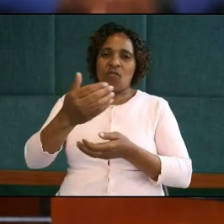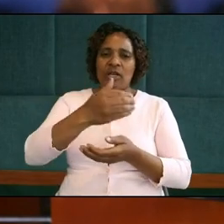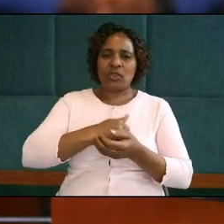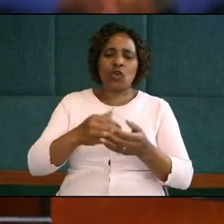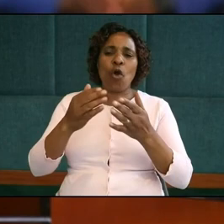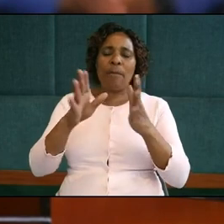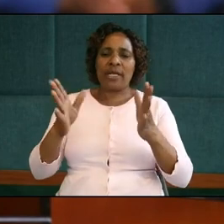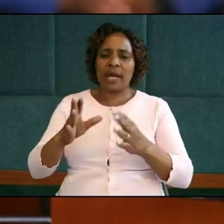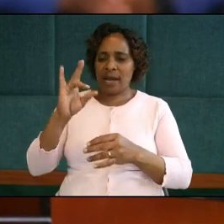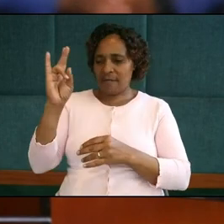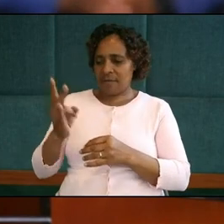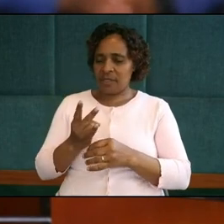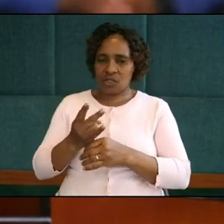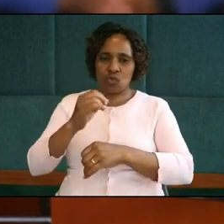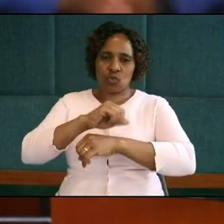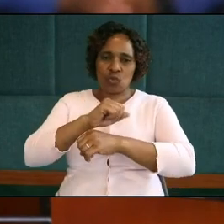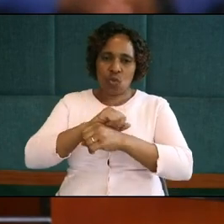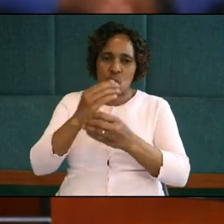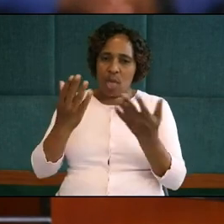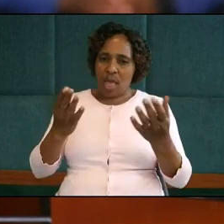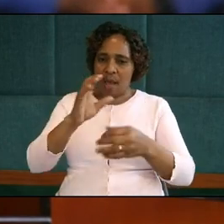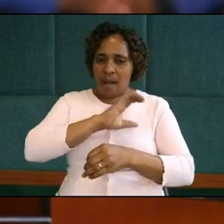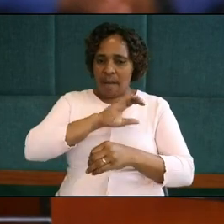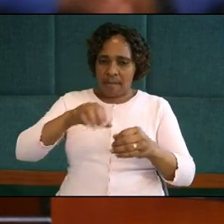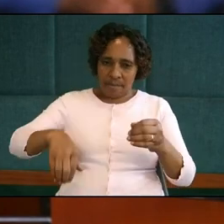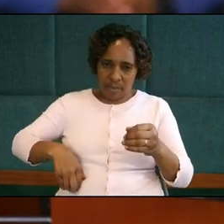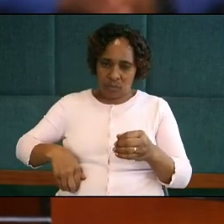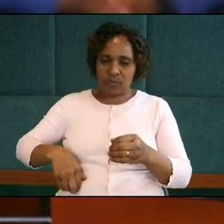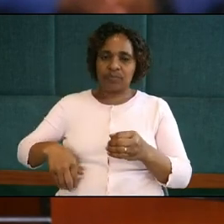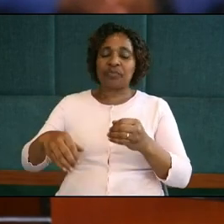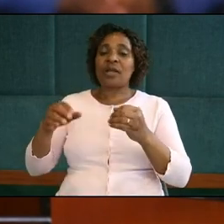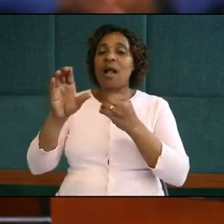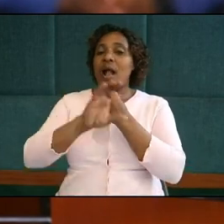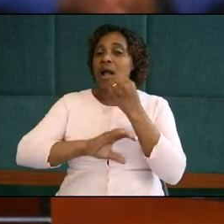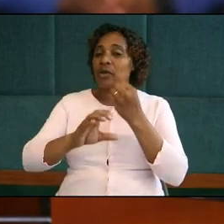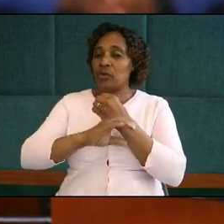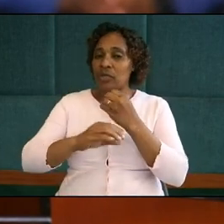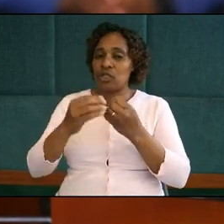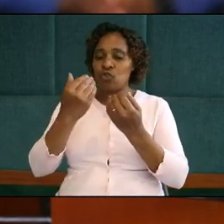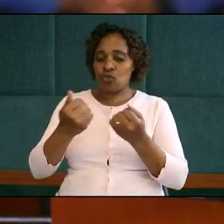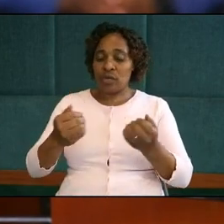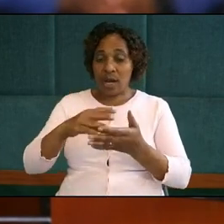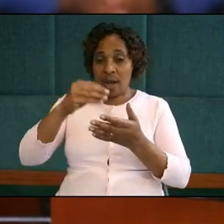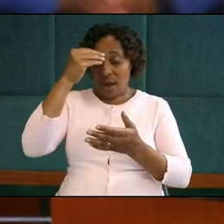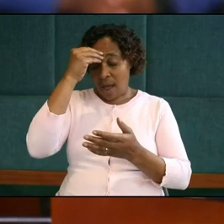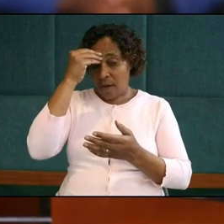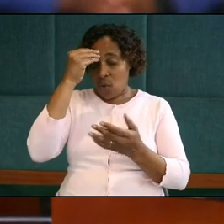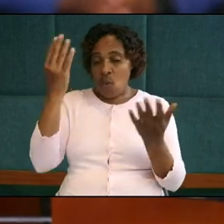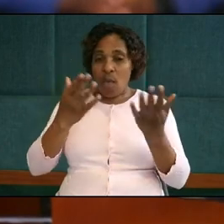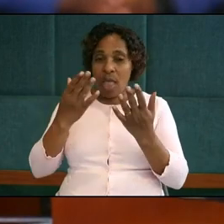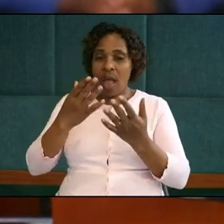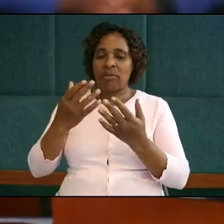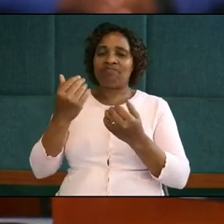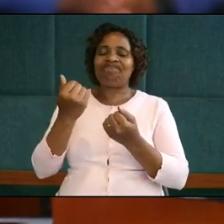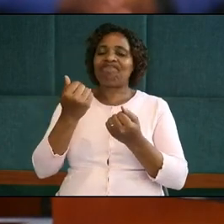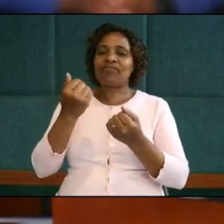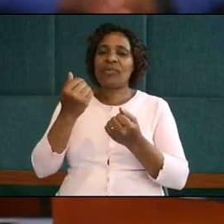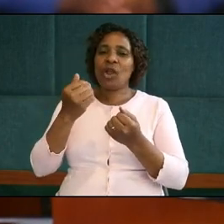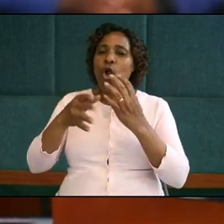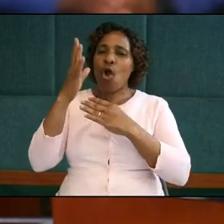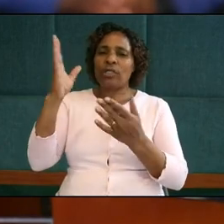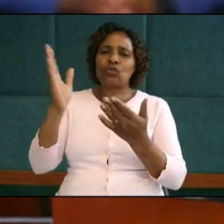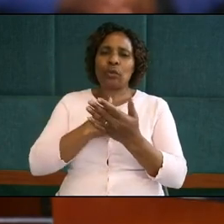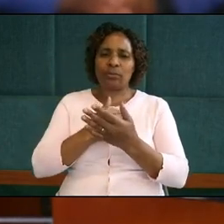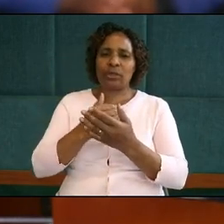a Seventh-day Adventist school in Cameroon, where children will be able to learn about God who takes away bad dreams. Thank you for your